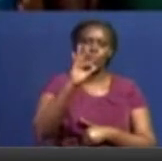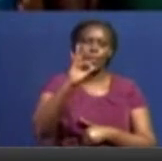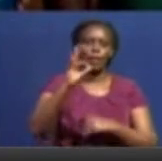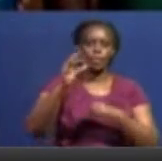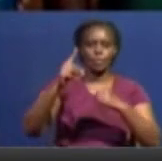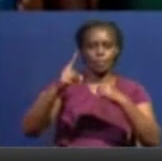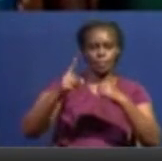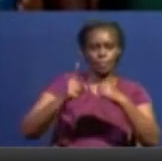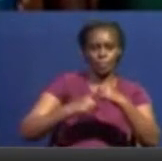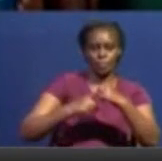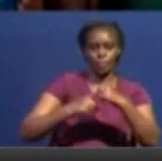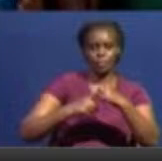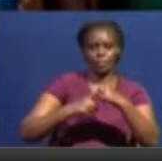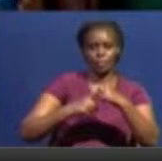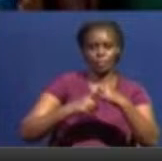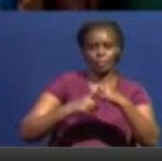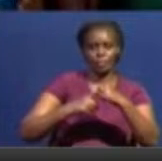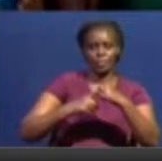236.